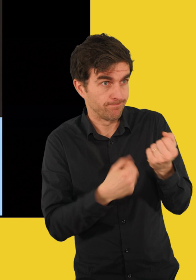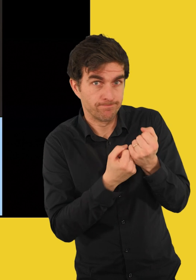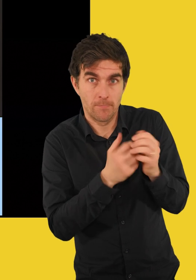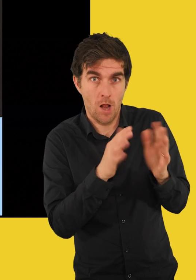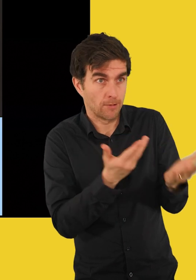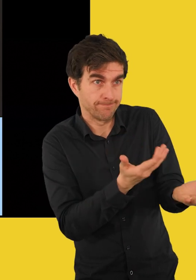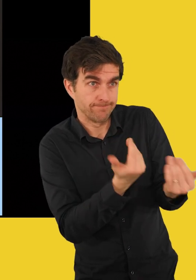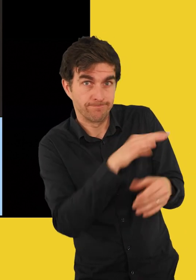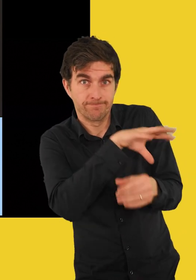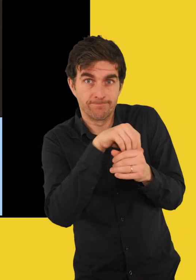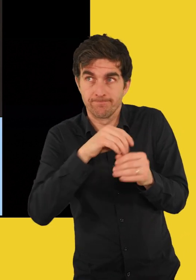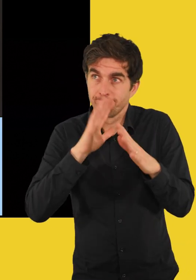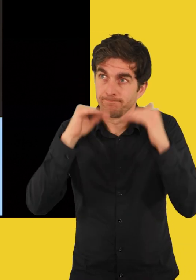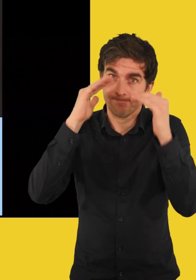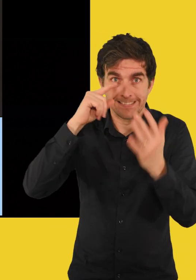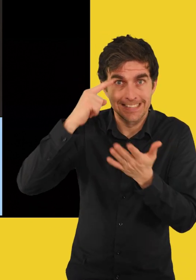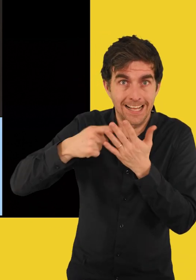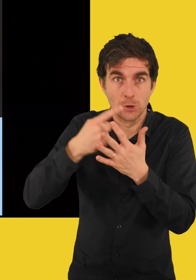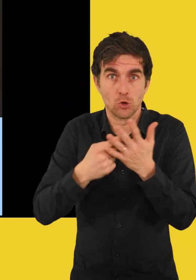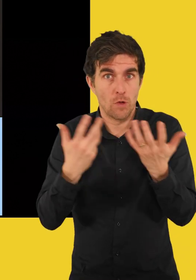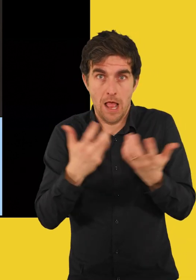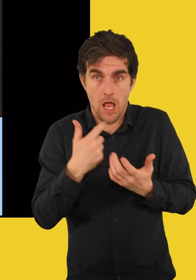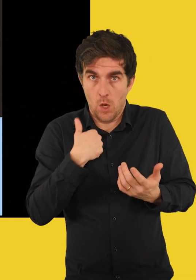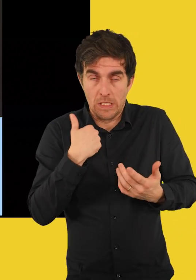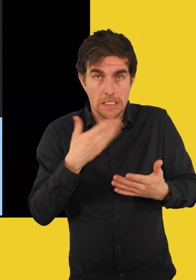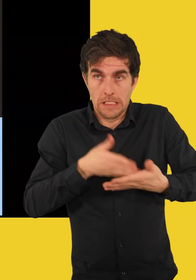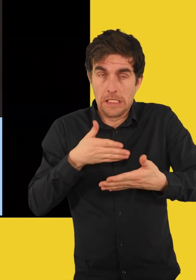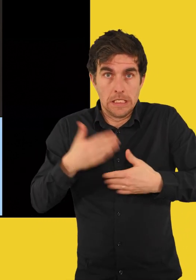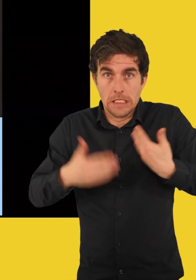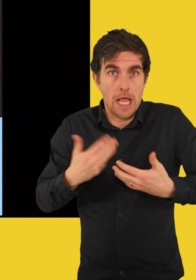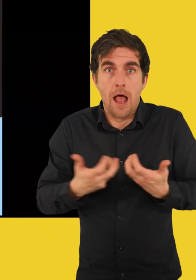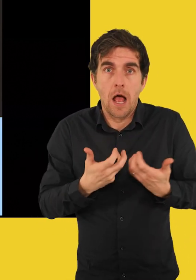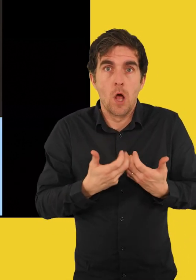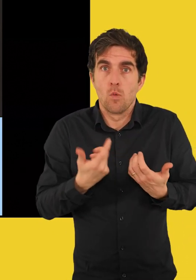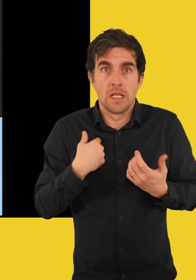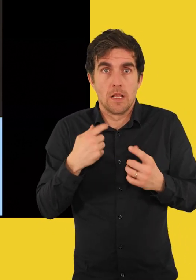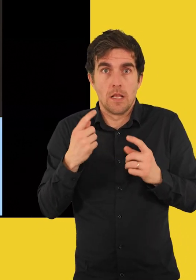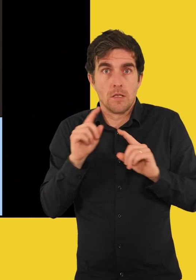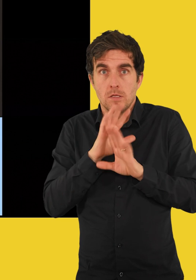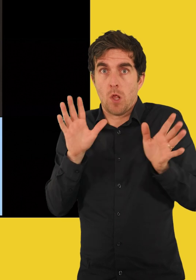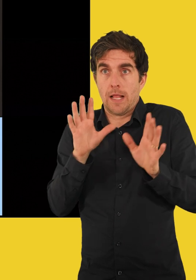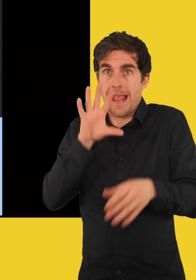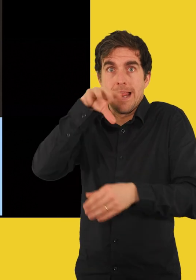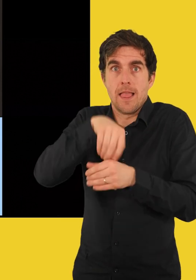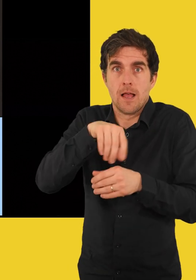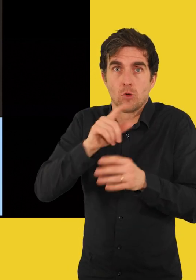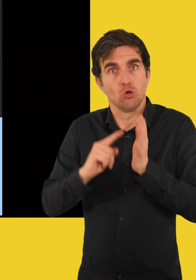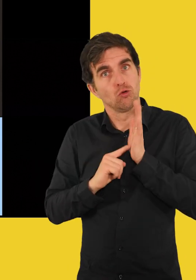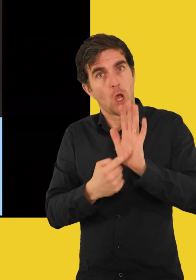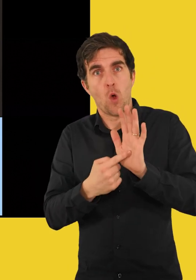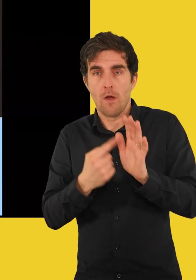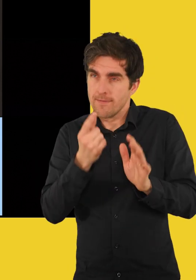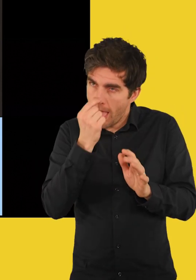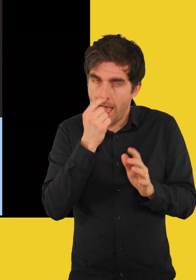lead as top decision makers on how we navigate these challenges. If we aren't in the room to demonstrate how to embrace